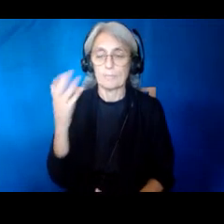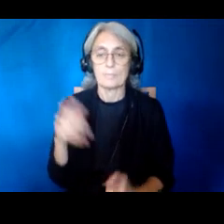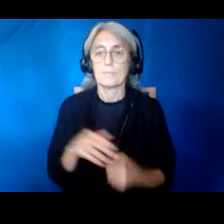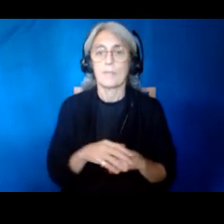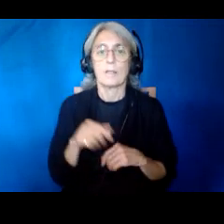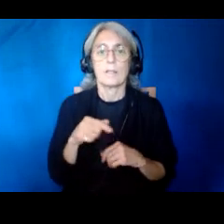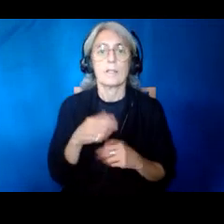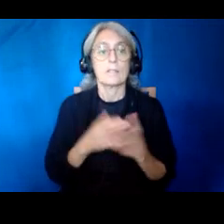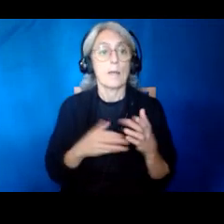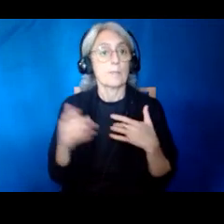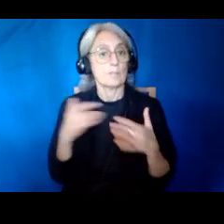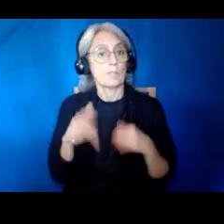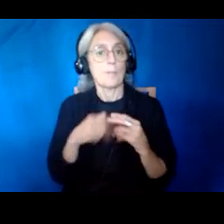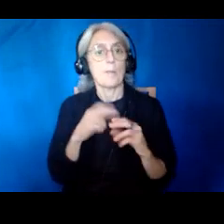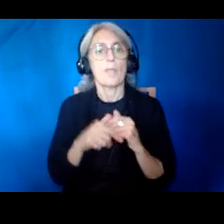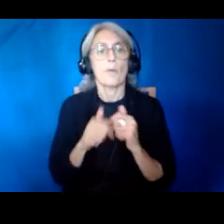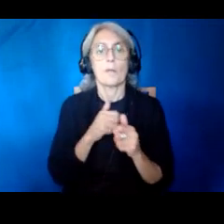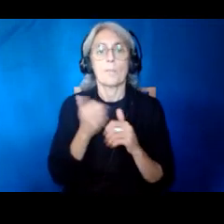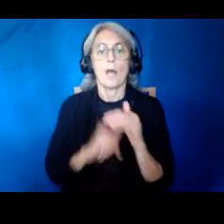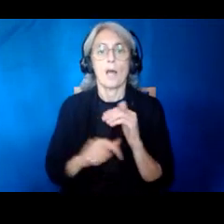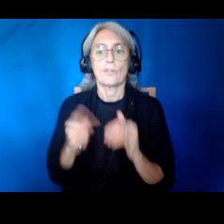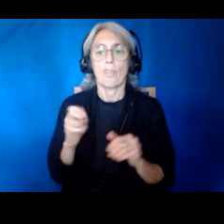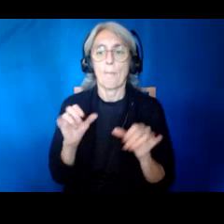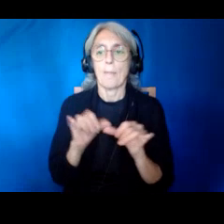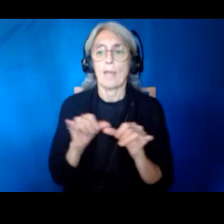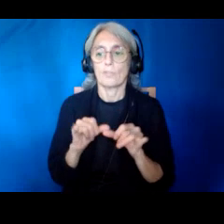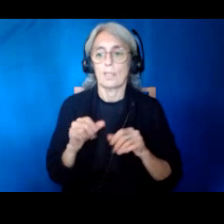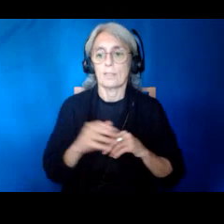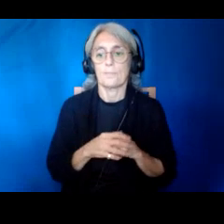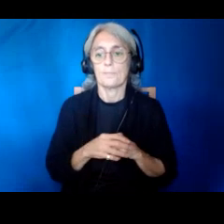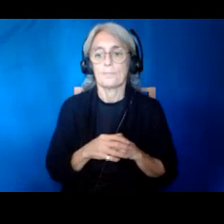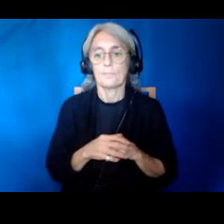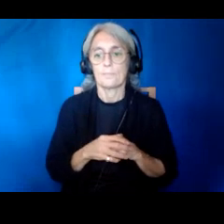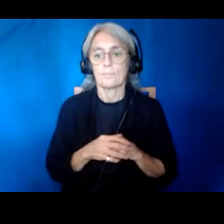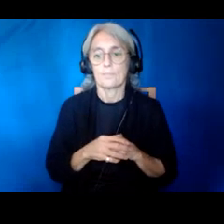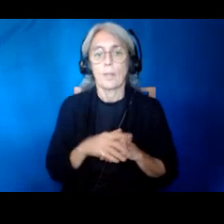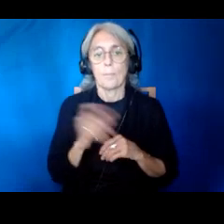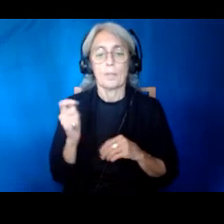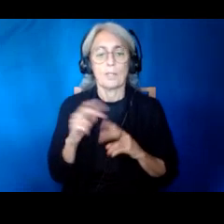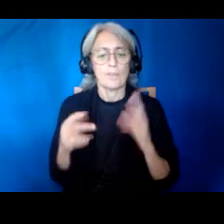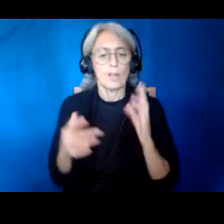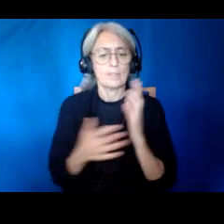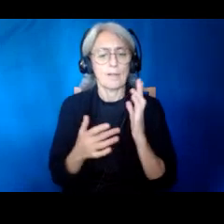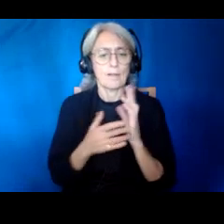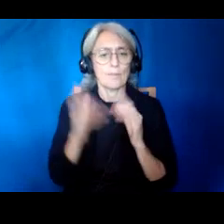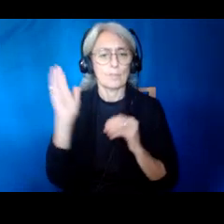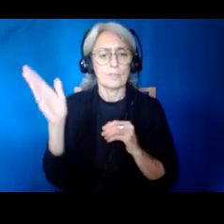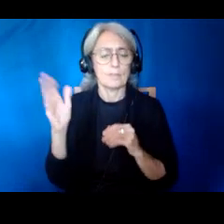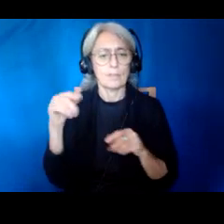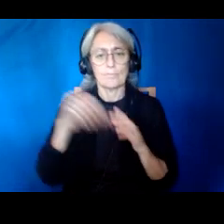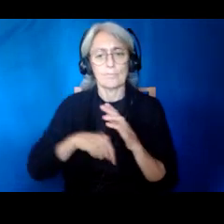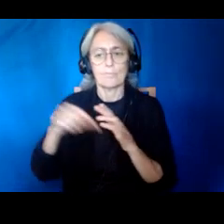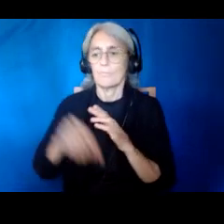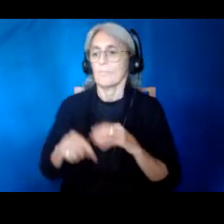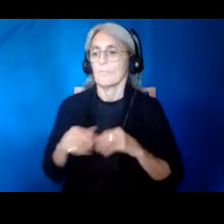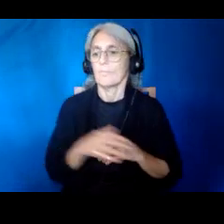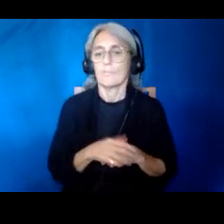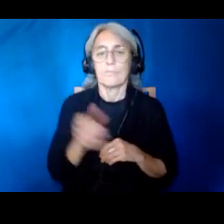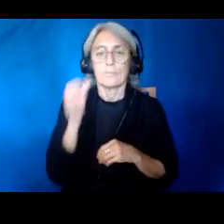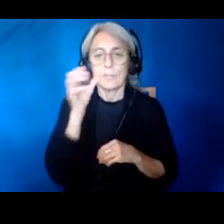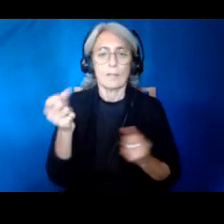they'll compete under the metrics. And I think it's really because it was such a highly technical presentation that we had and concepts to